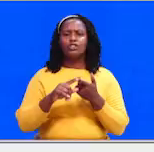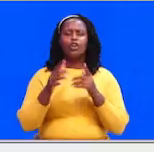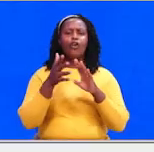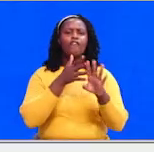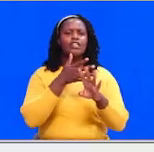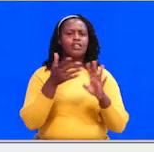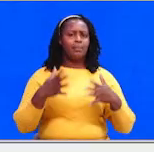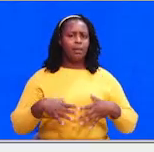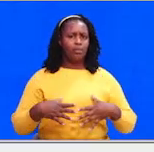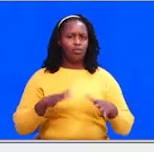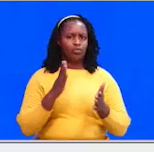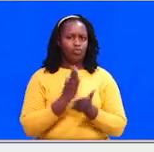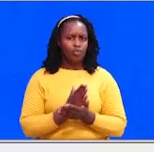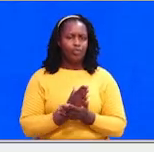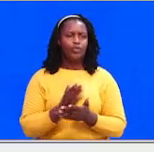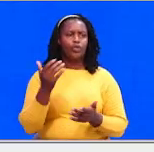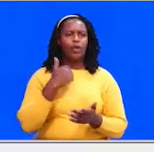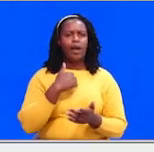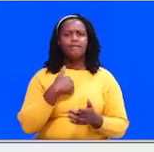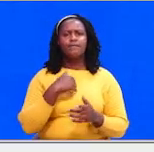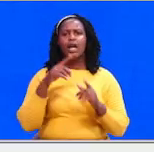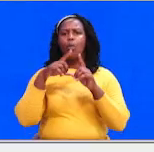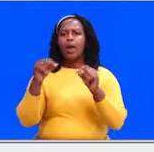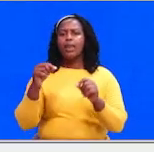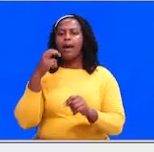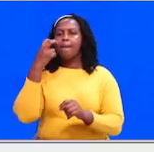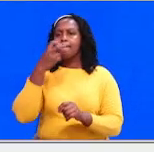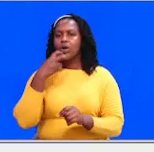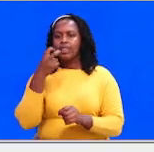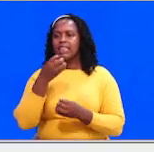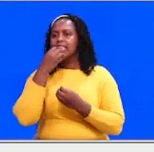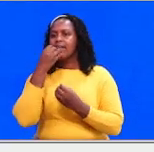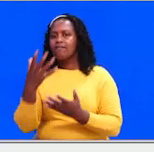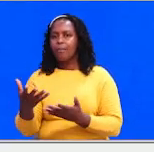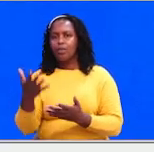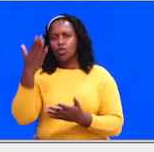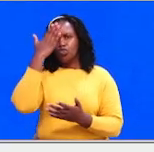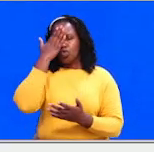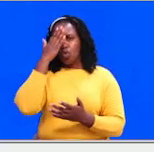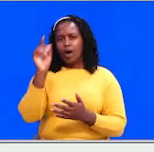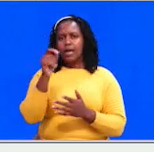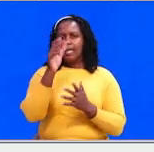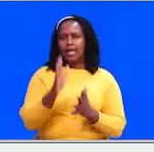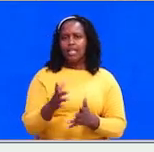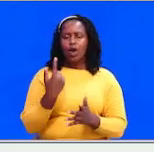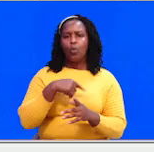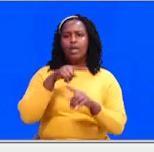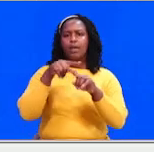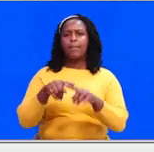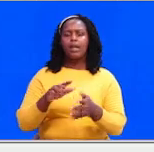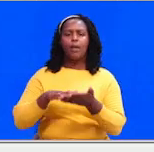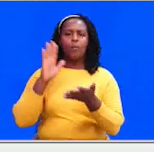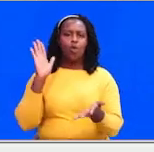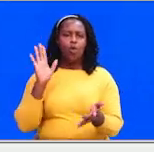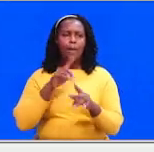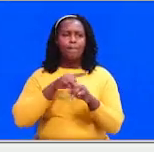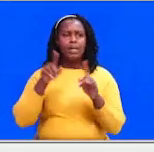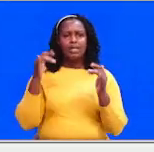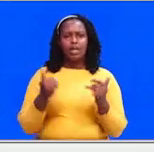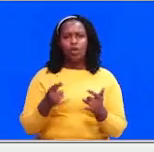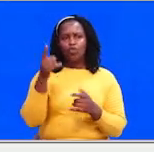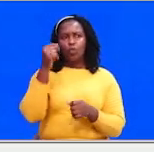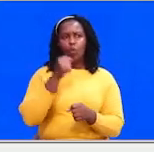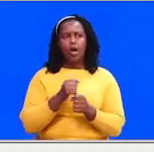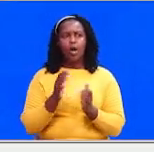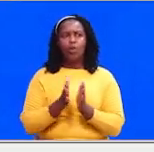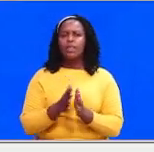Yes, you do have a product that's amazing, and word of mouth is something that us as Kenyans, we really rely on. But the fact that you're working with waste, did